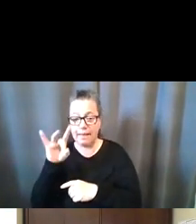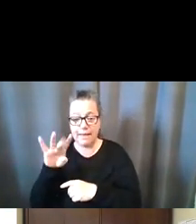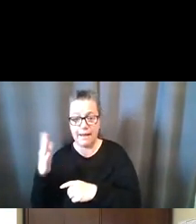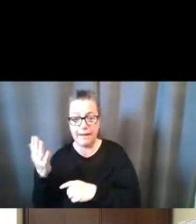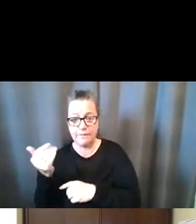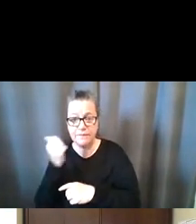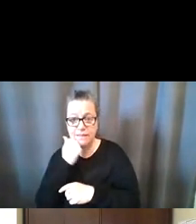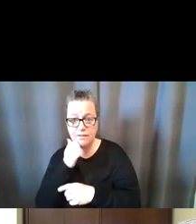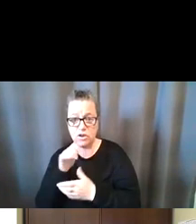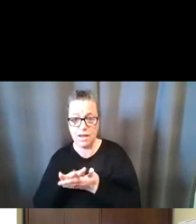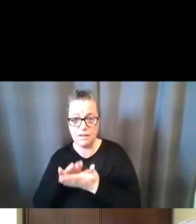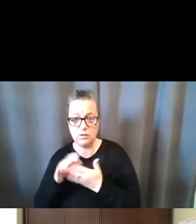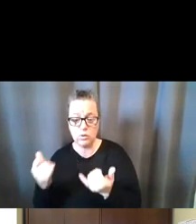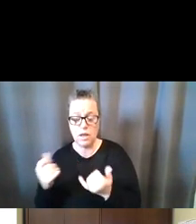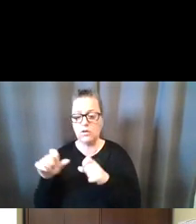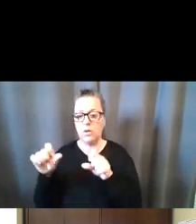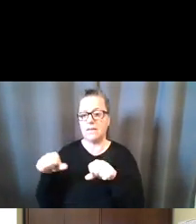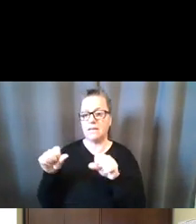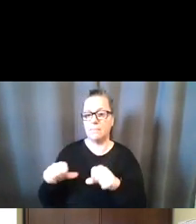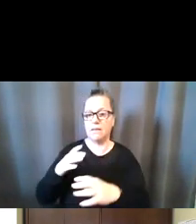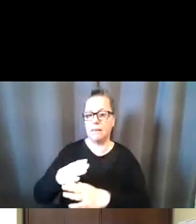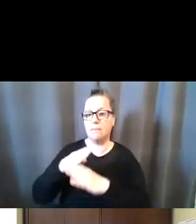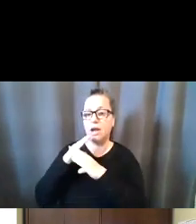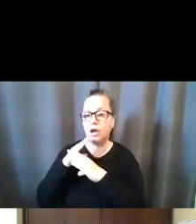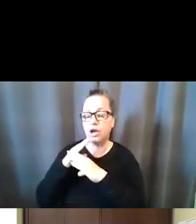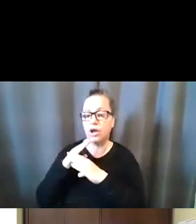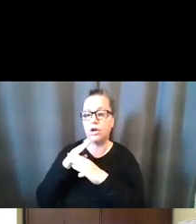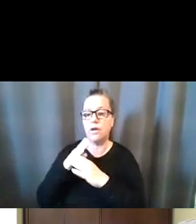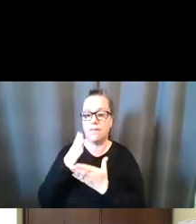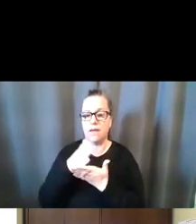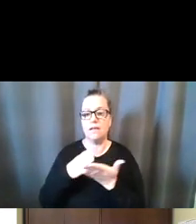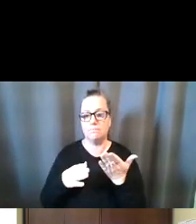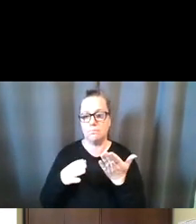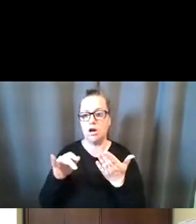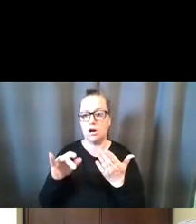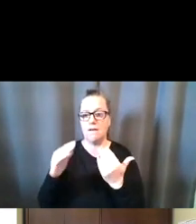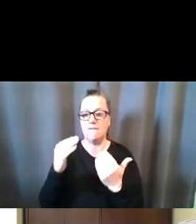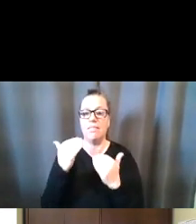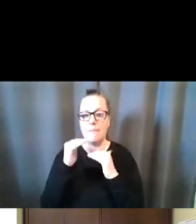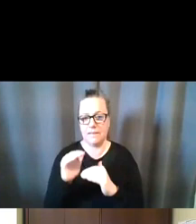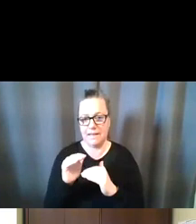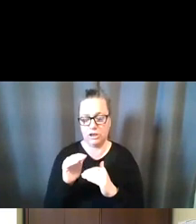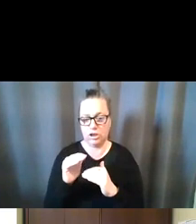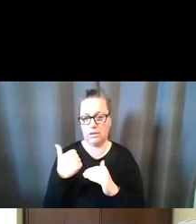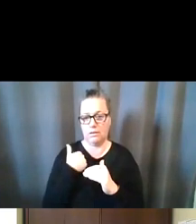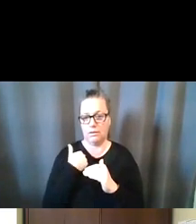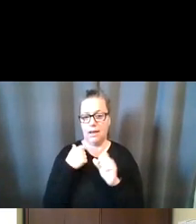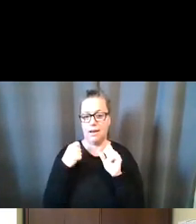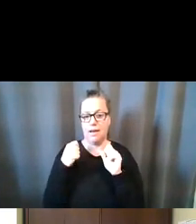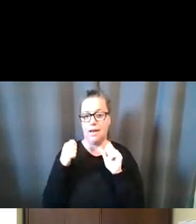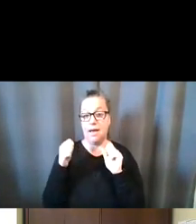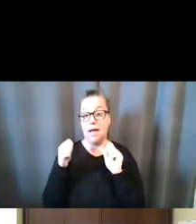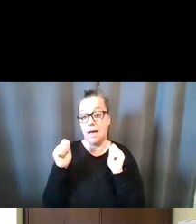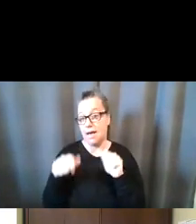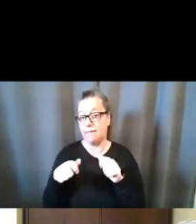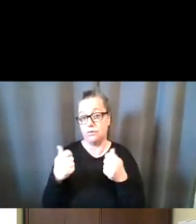now. So that is an ability barrier that's just sheerly part of a limitation that I need to try to figure out